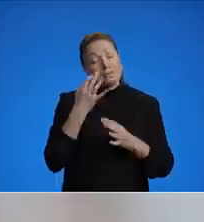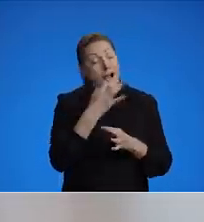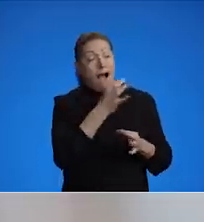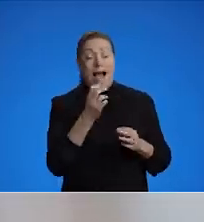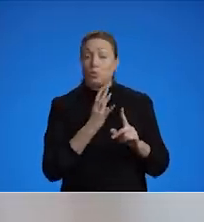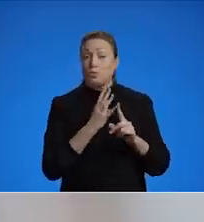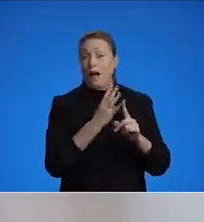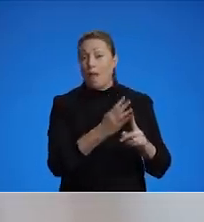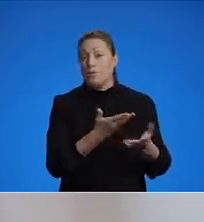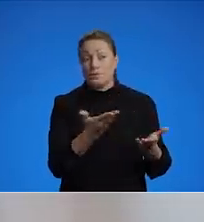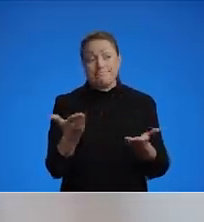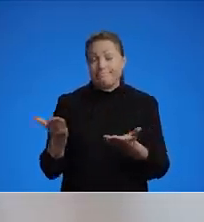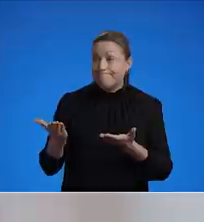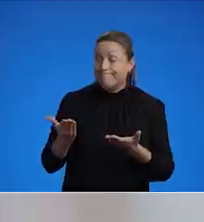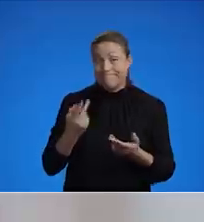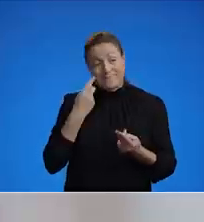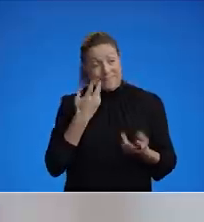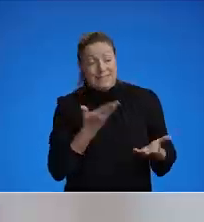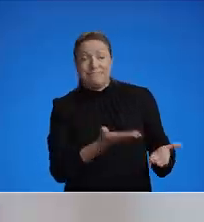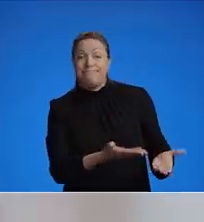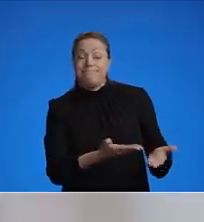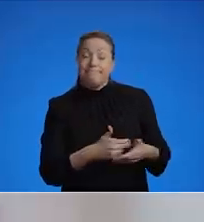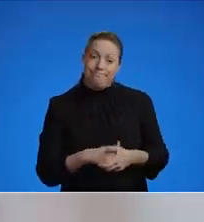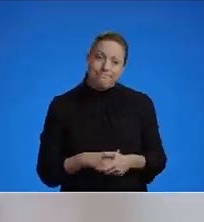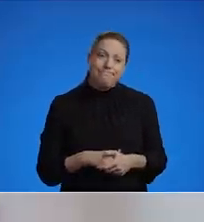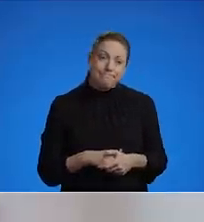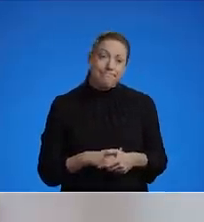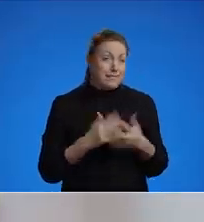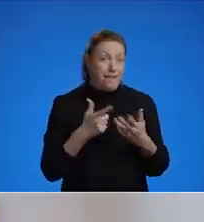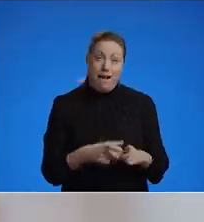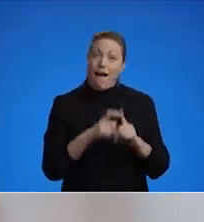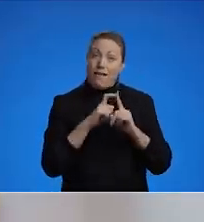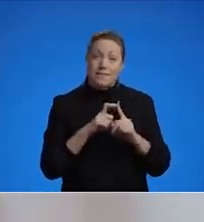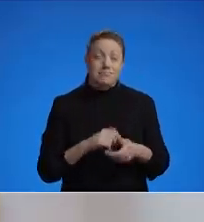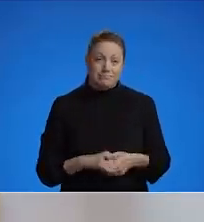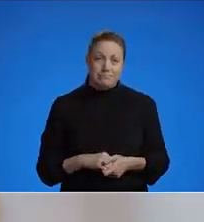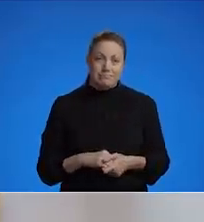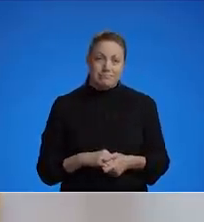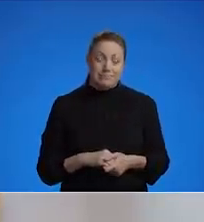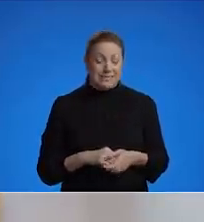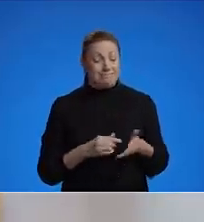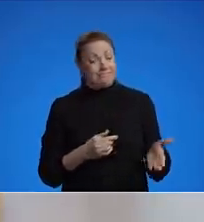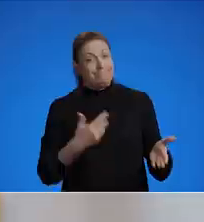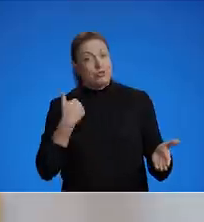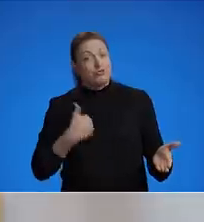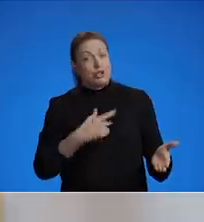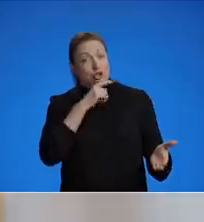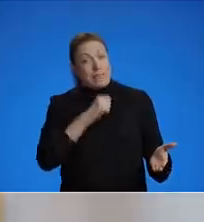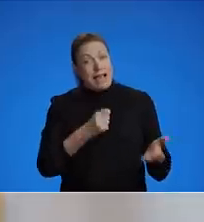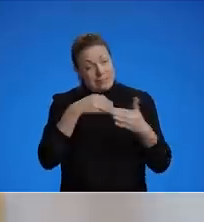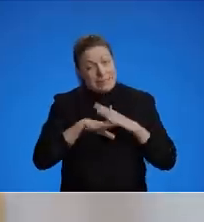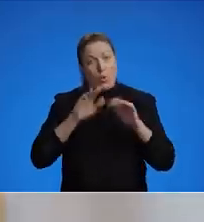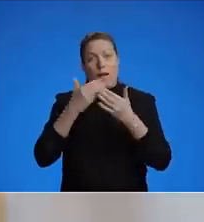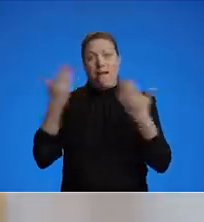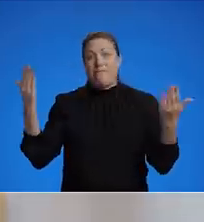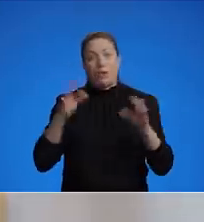conversation then with his disciples. They are astonished and amazed So that eventually he says How hard it is